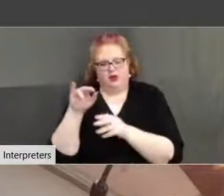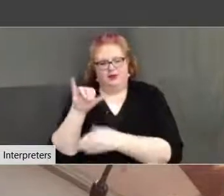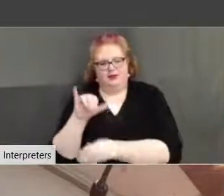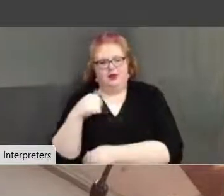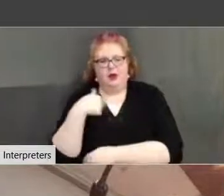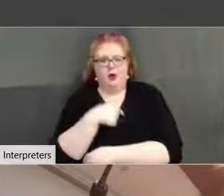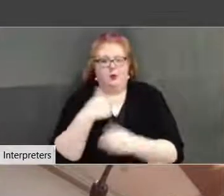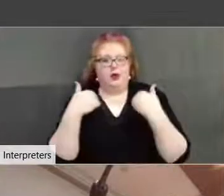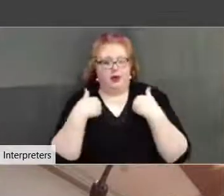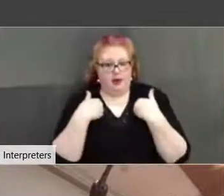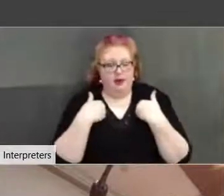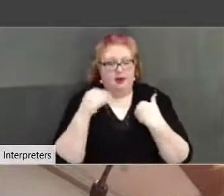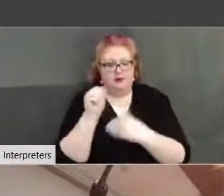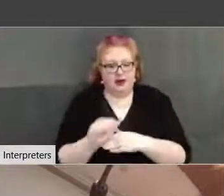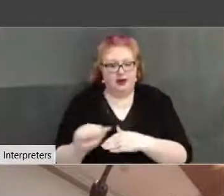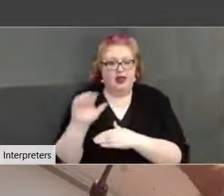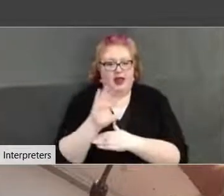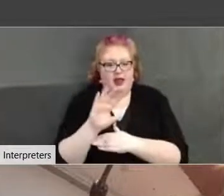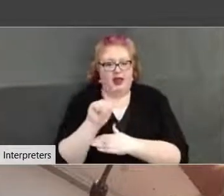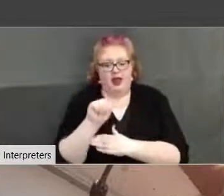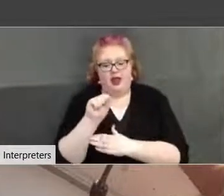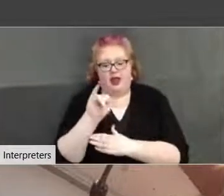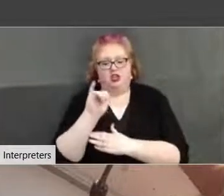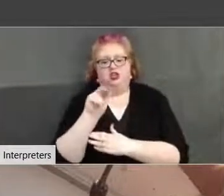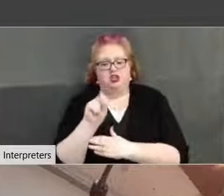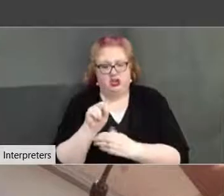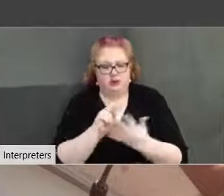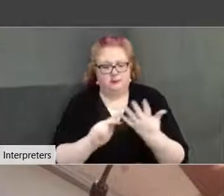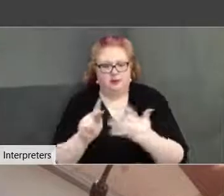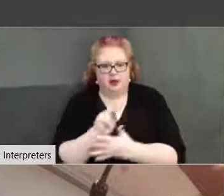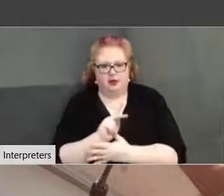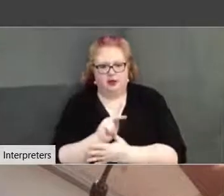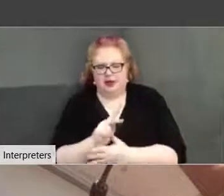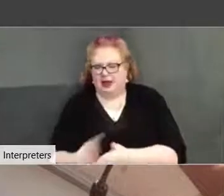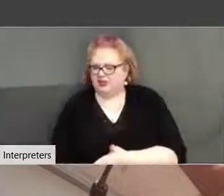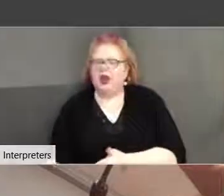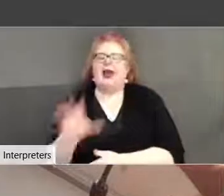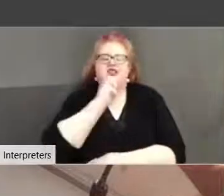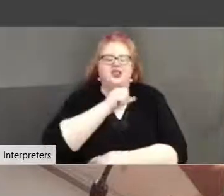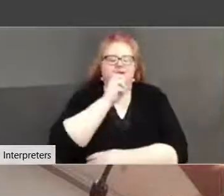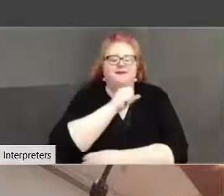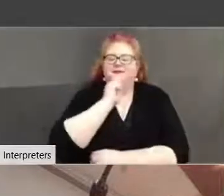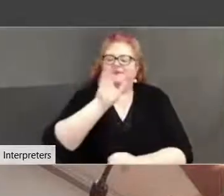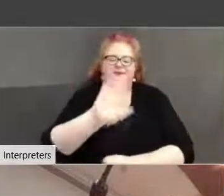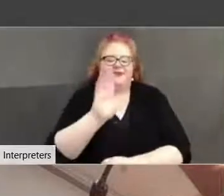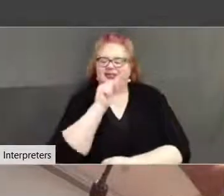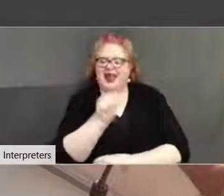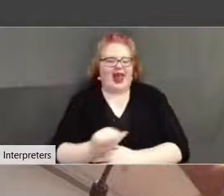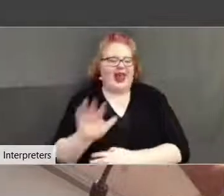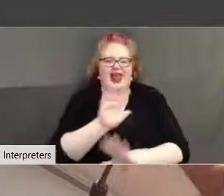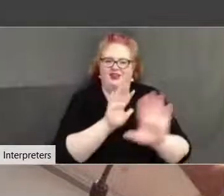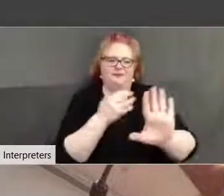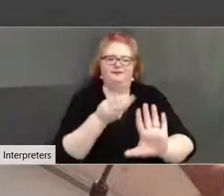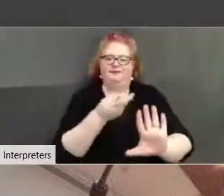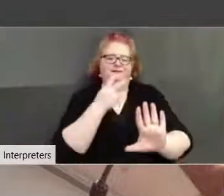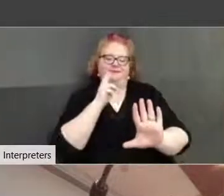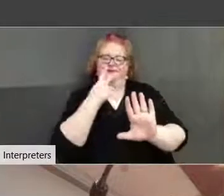let's just say people have been slow to go to the hospital, and generally sometimes individuals,